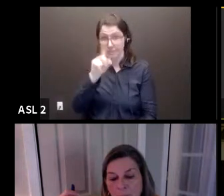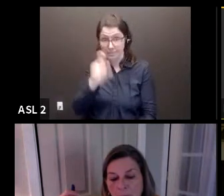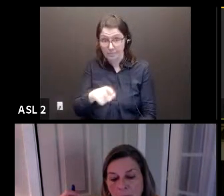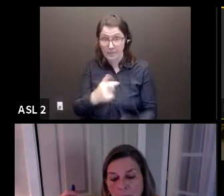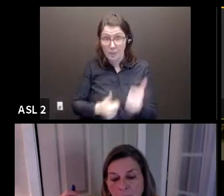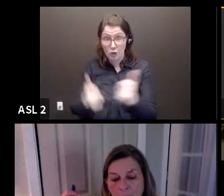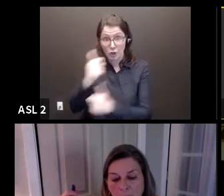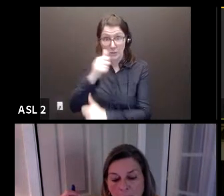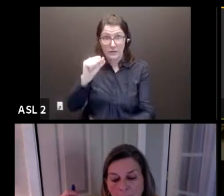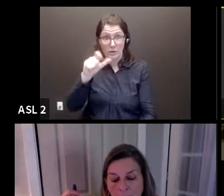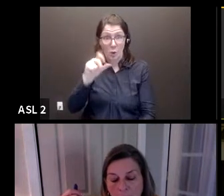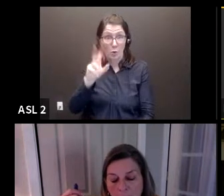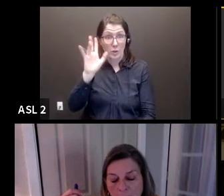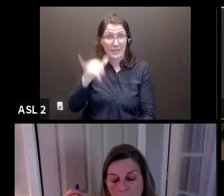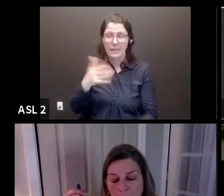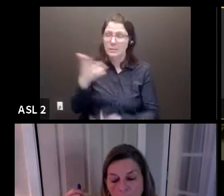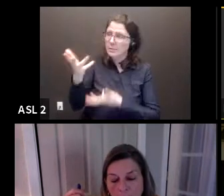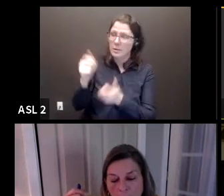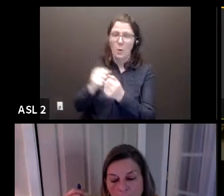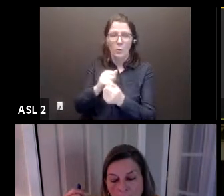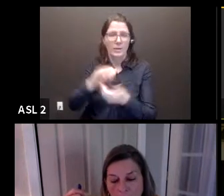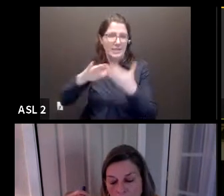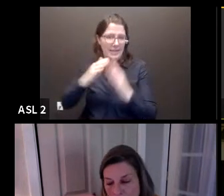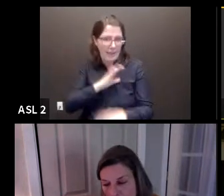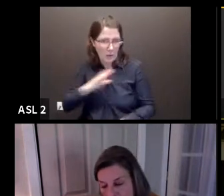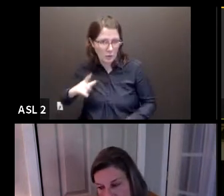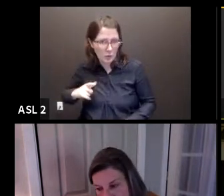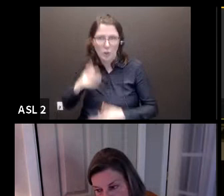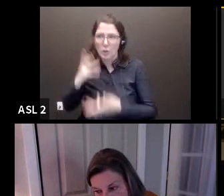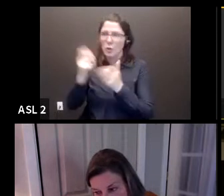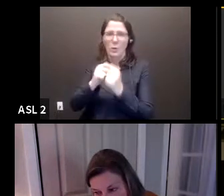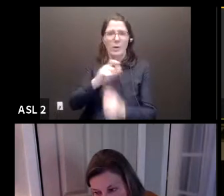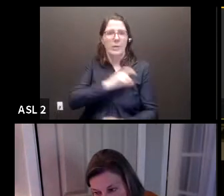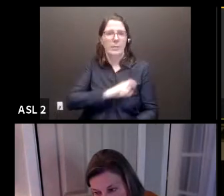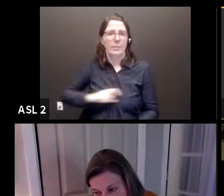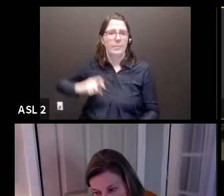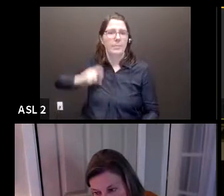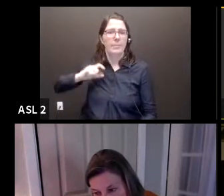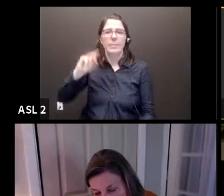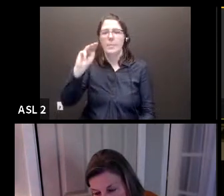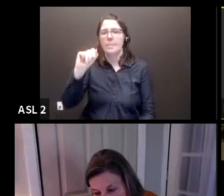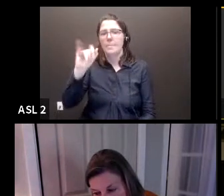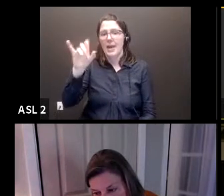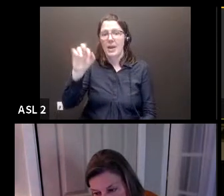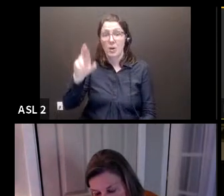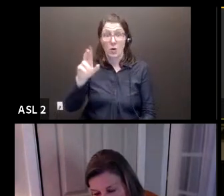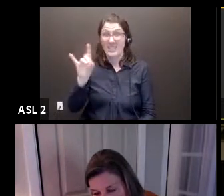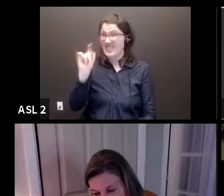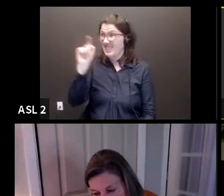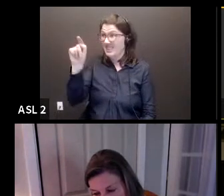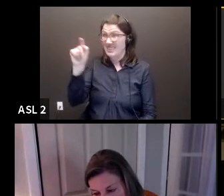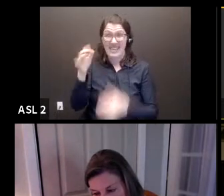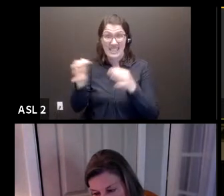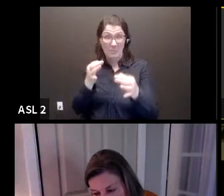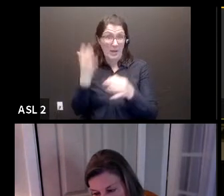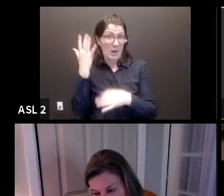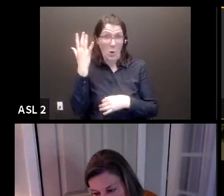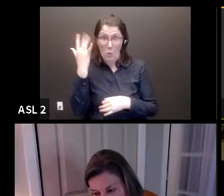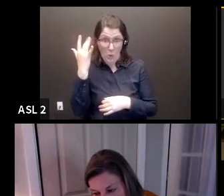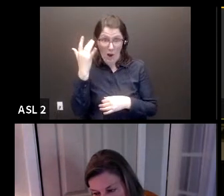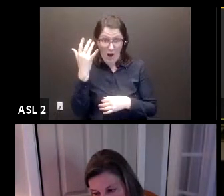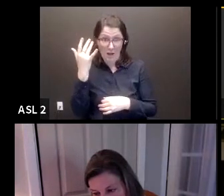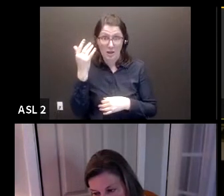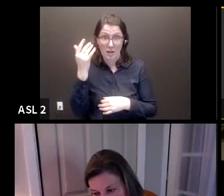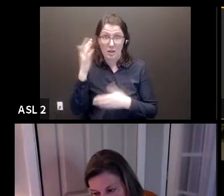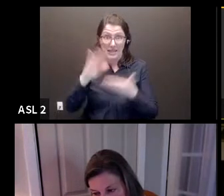members and the mayor did they give you any reason why the city would not be funding these motions that that